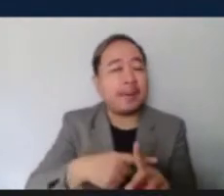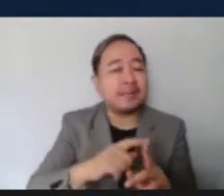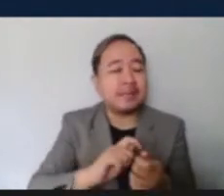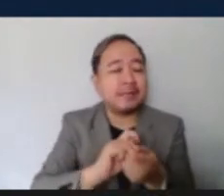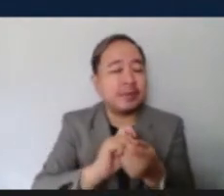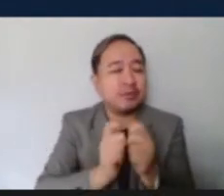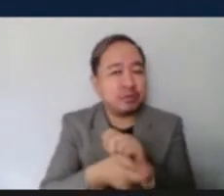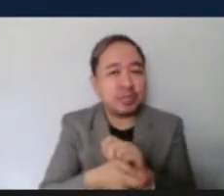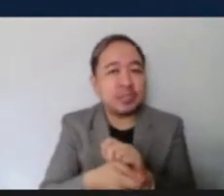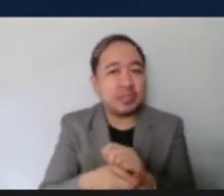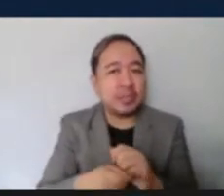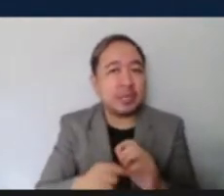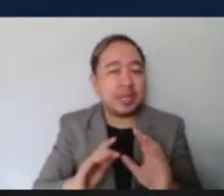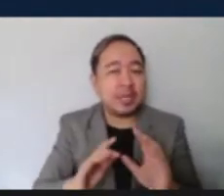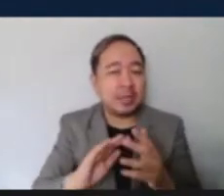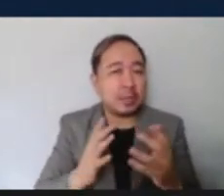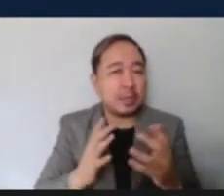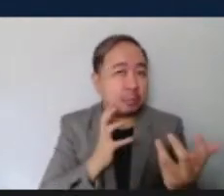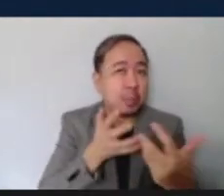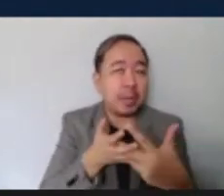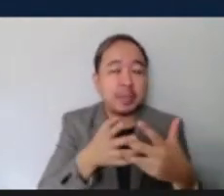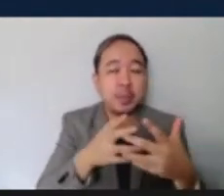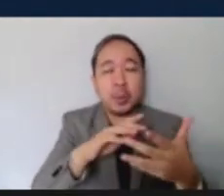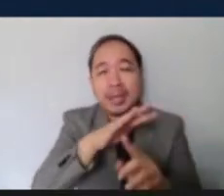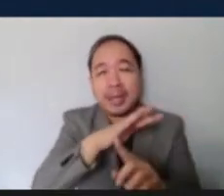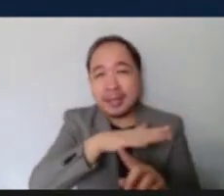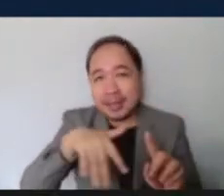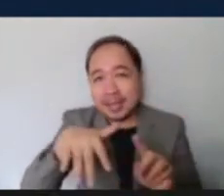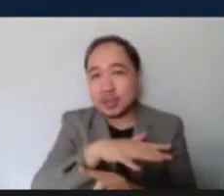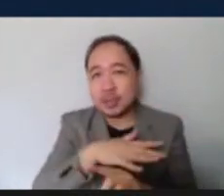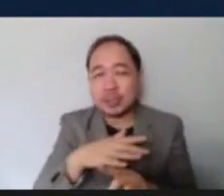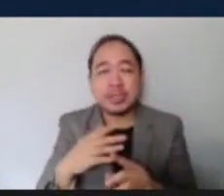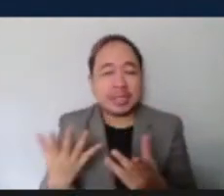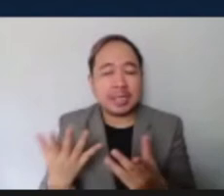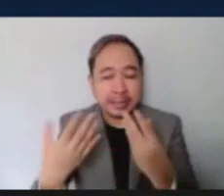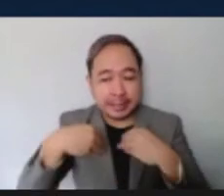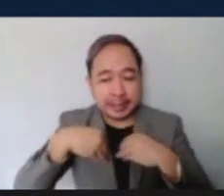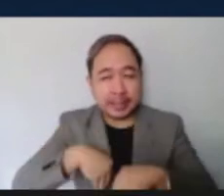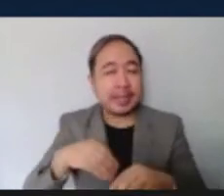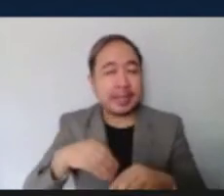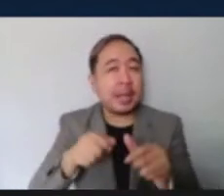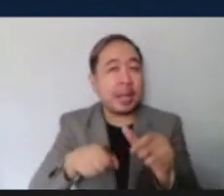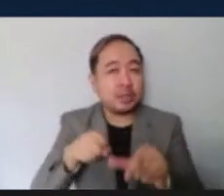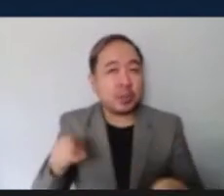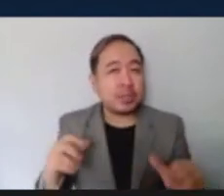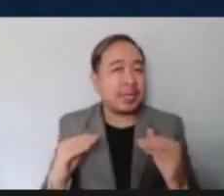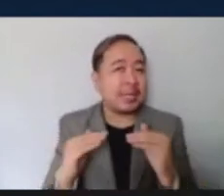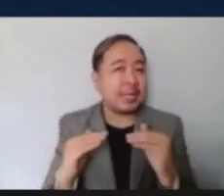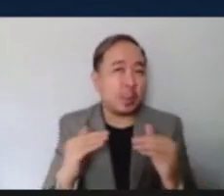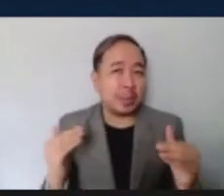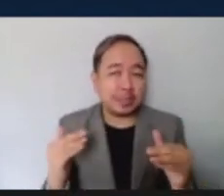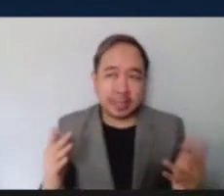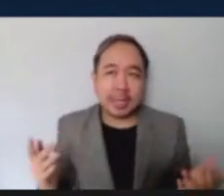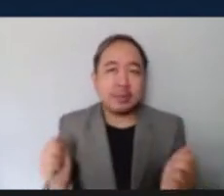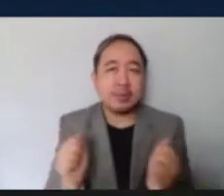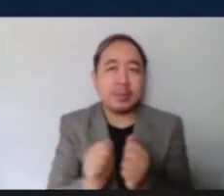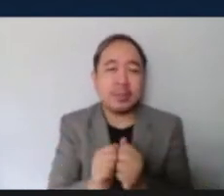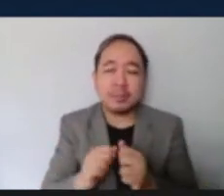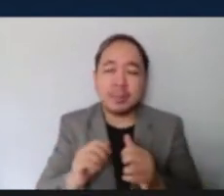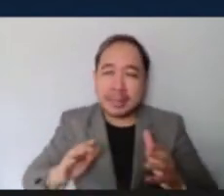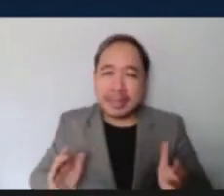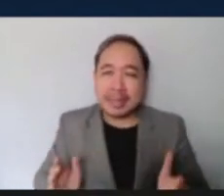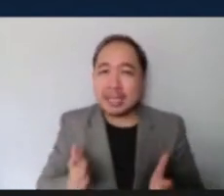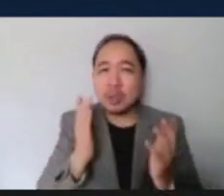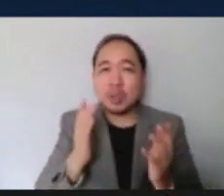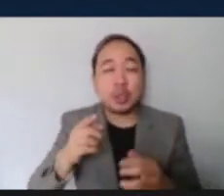peace co-living with nature co-creating social justice and co-realizing equality we encourage member countries and member states to